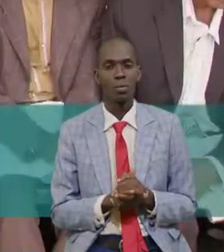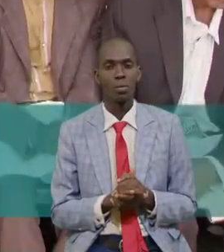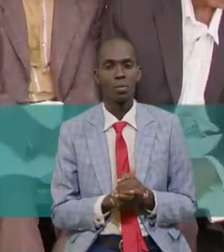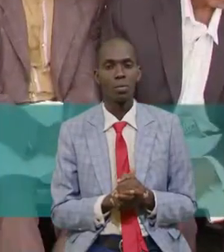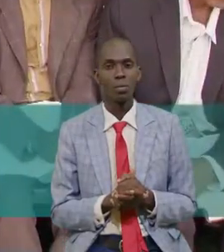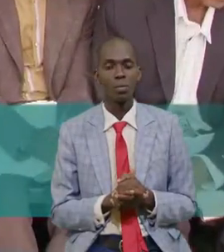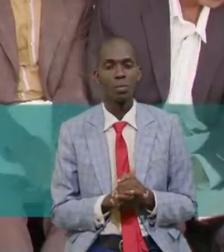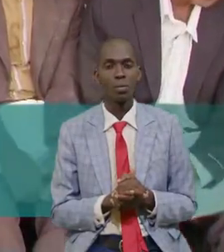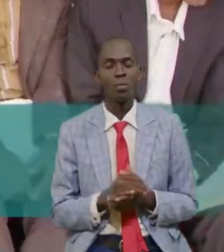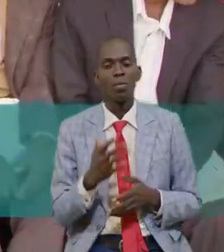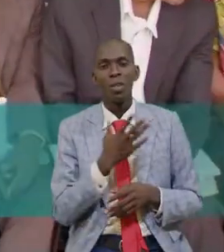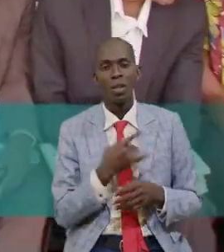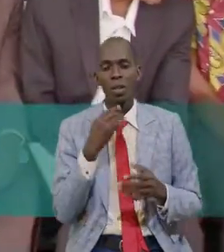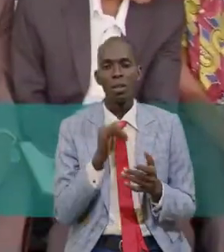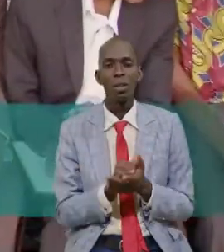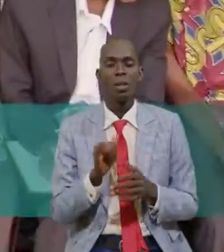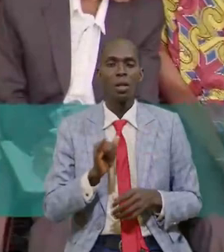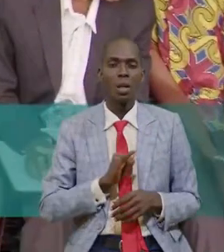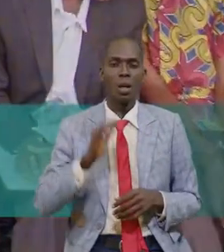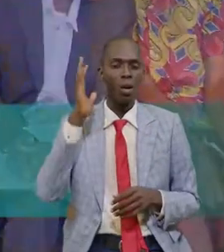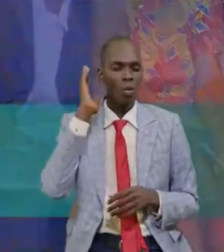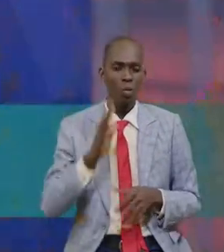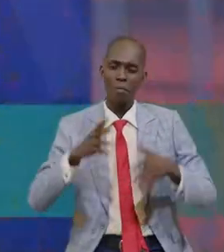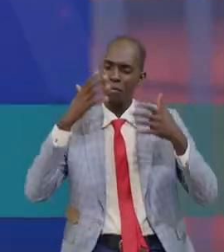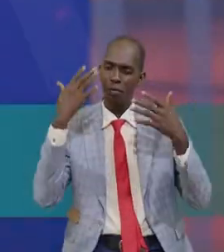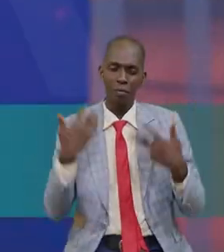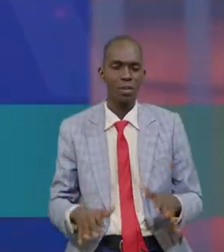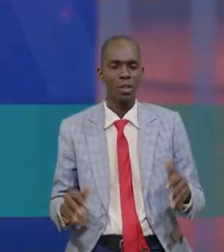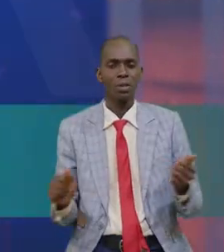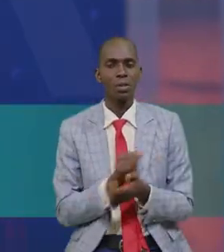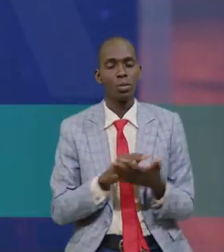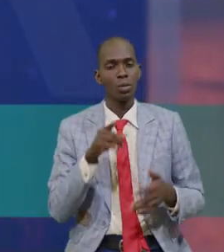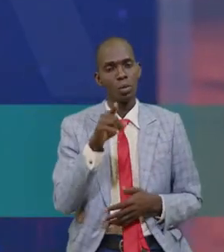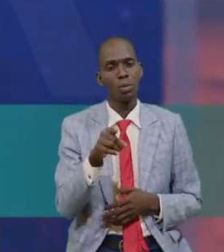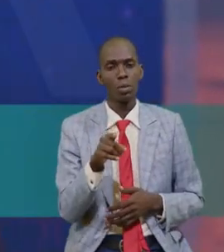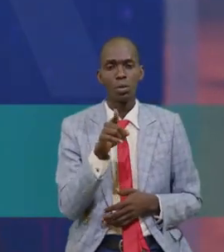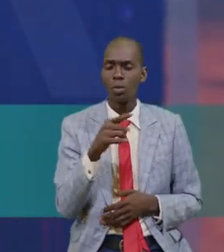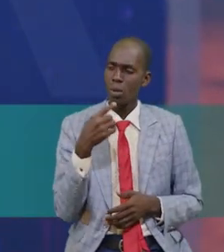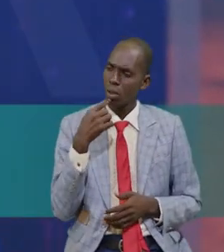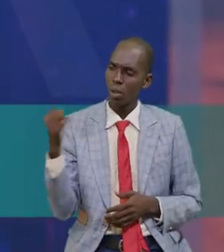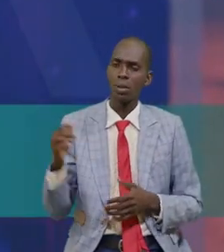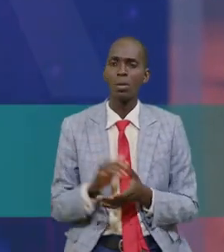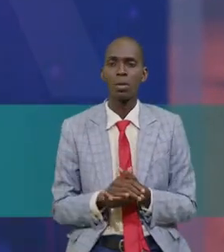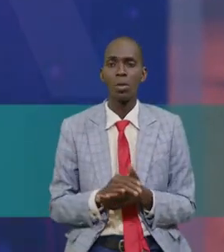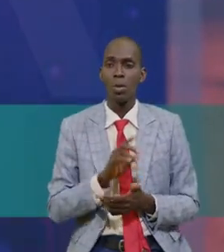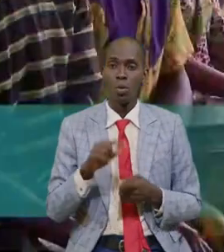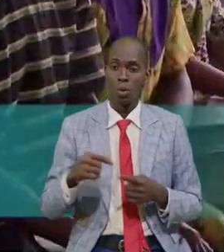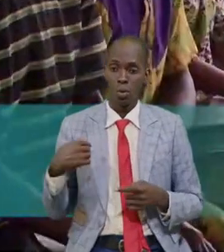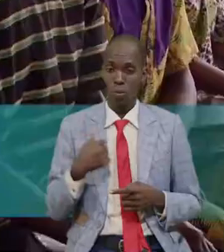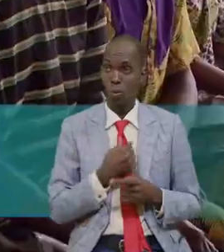And they say, I will finish you. Tell them, when we wake up, you